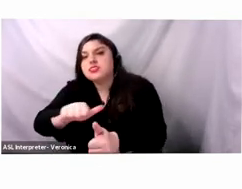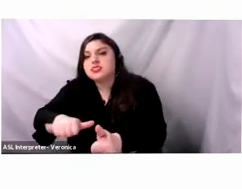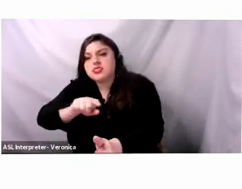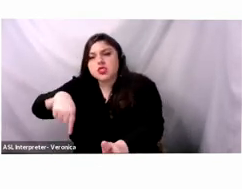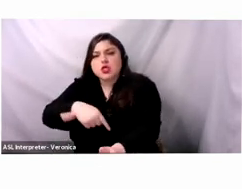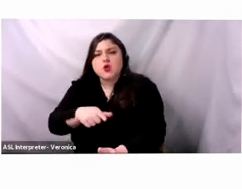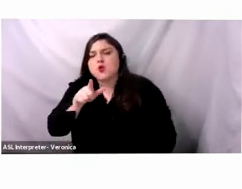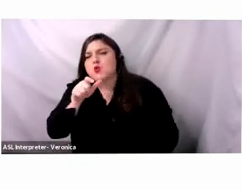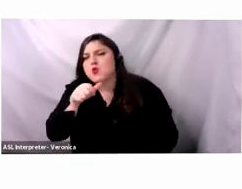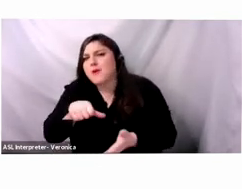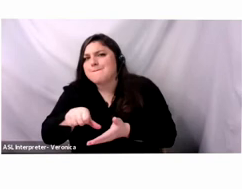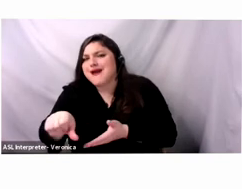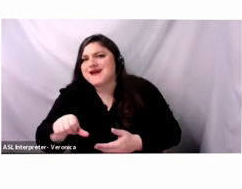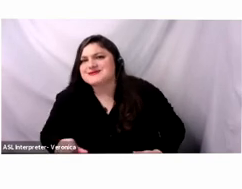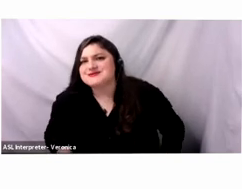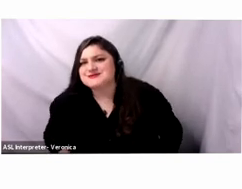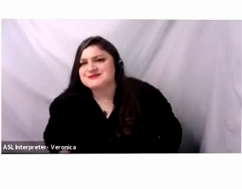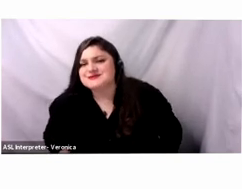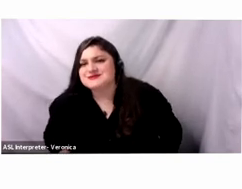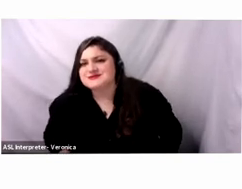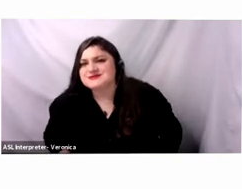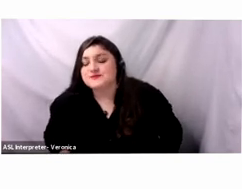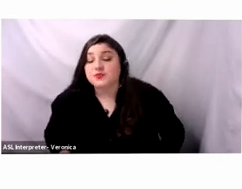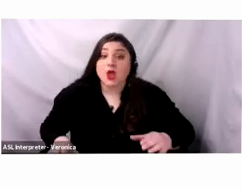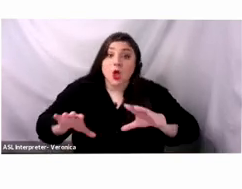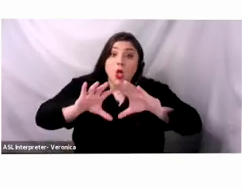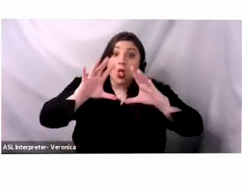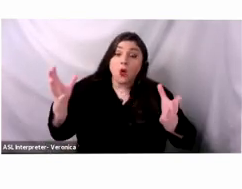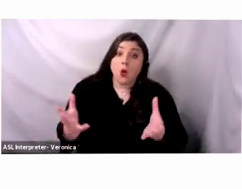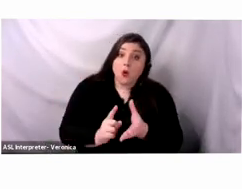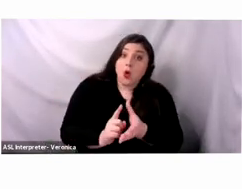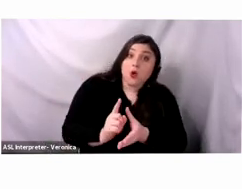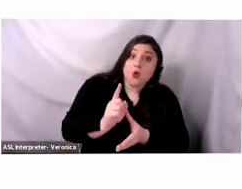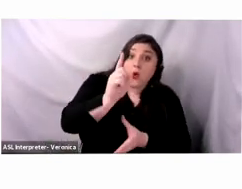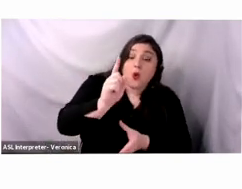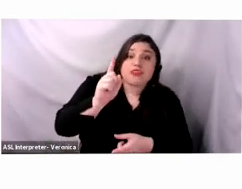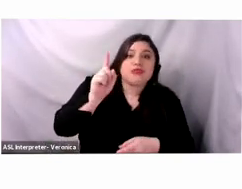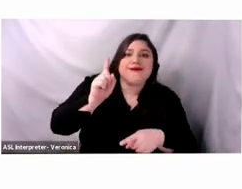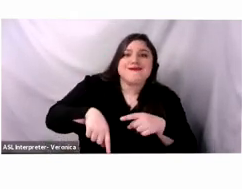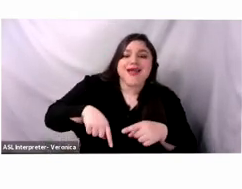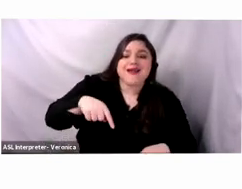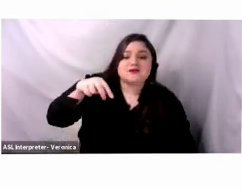The North cannot save the South, and the South cannot continue